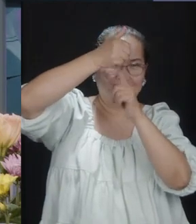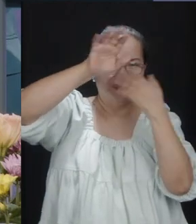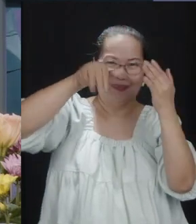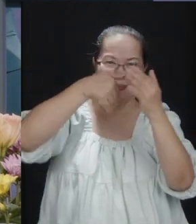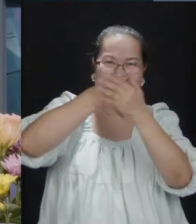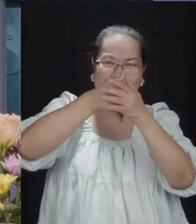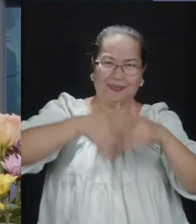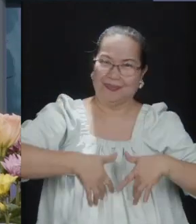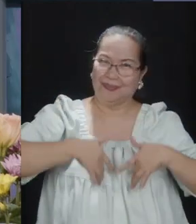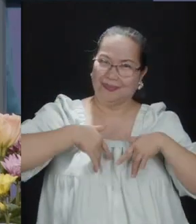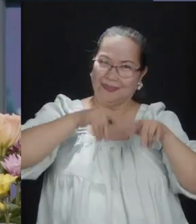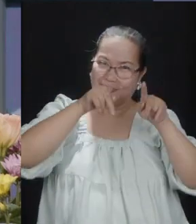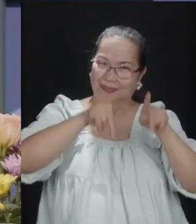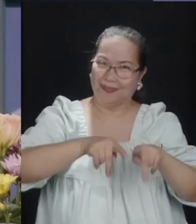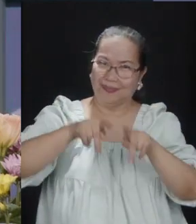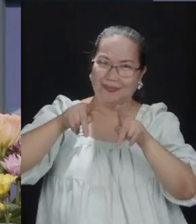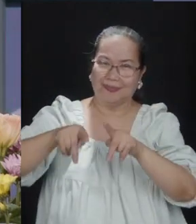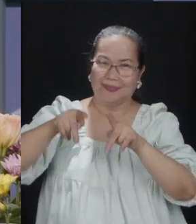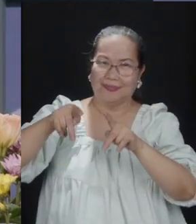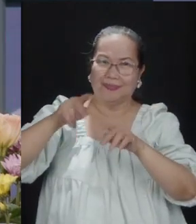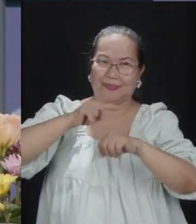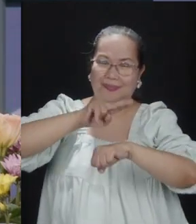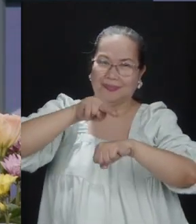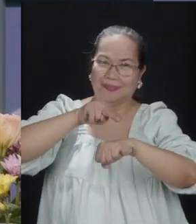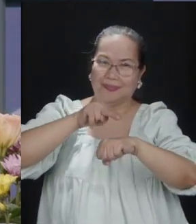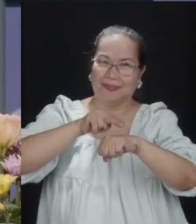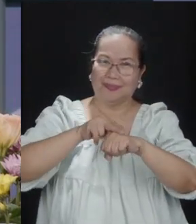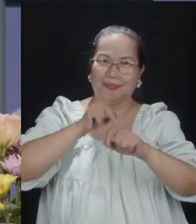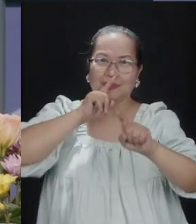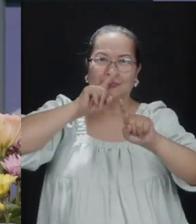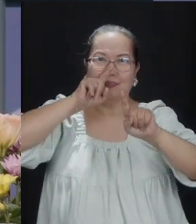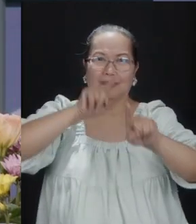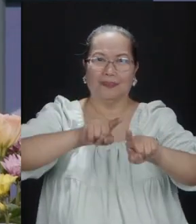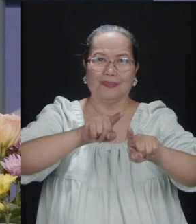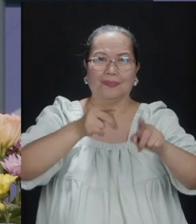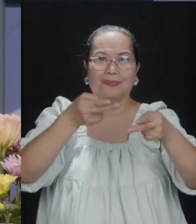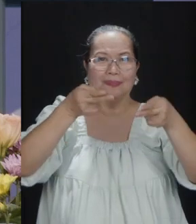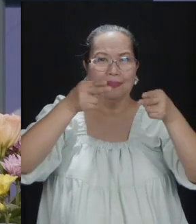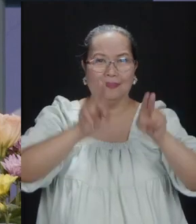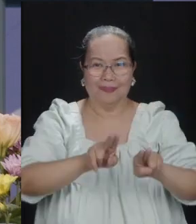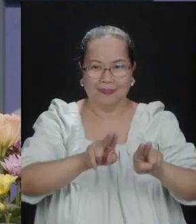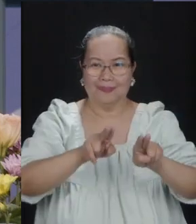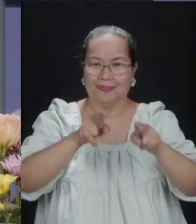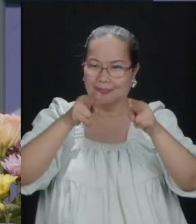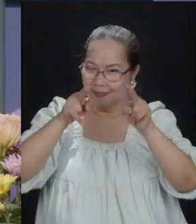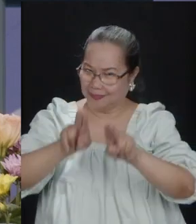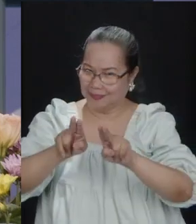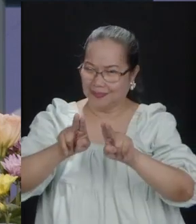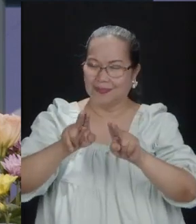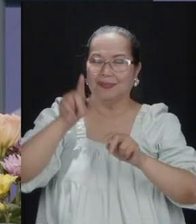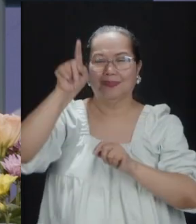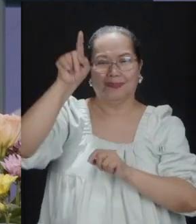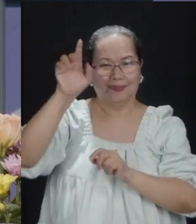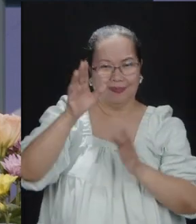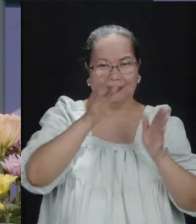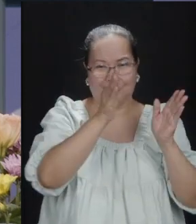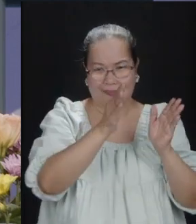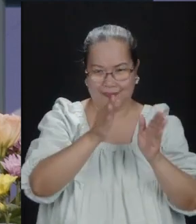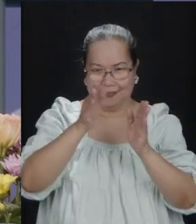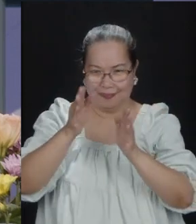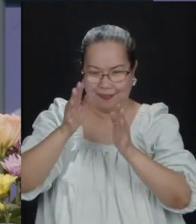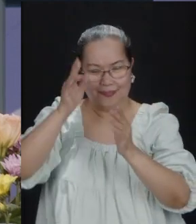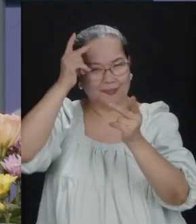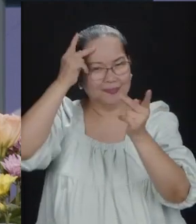nations, and He orders the circumstances of our lives according to His purpose and